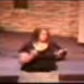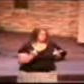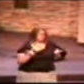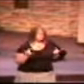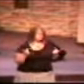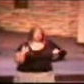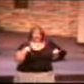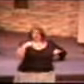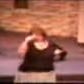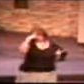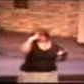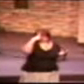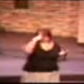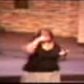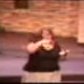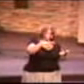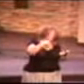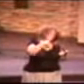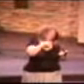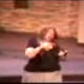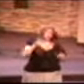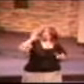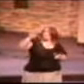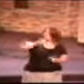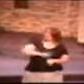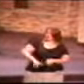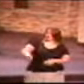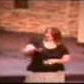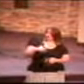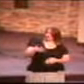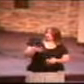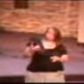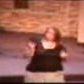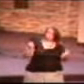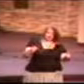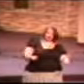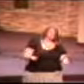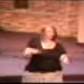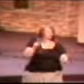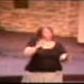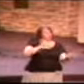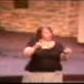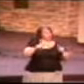I think you say your kingdom come when you are ready to make a commitment